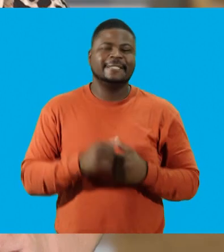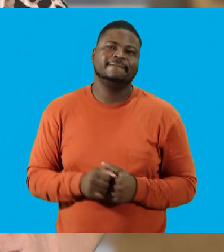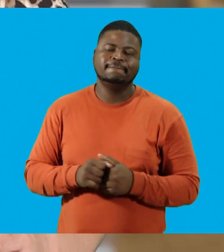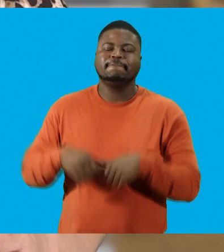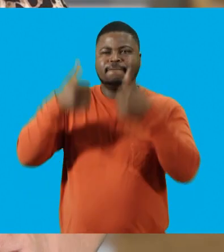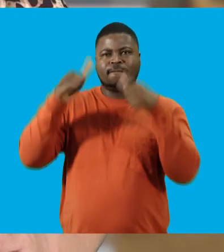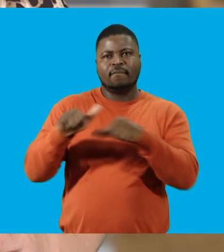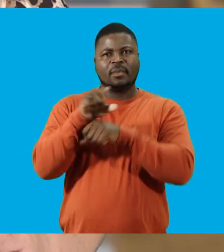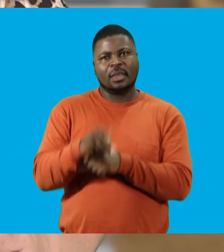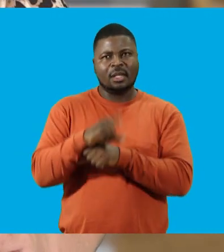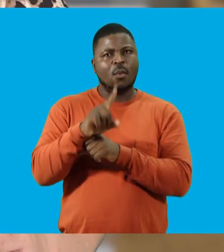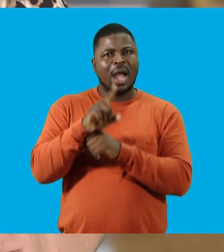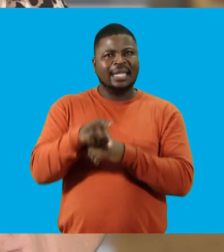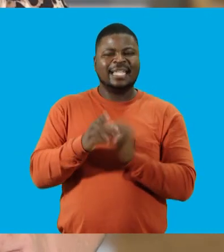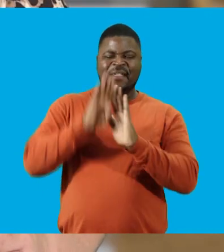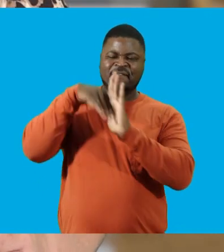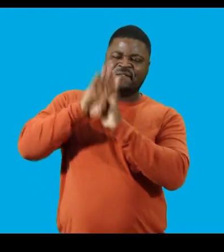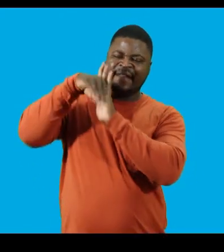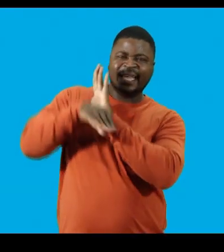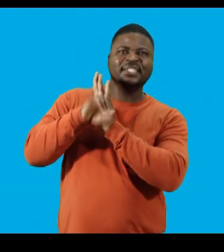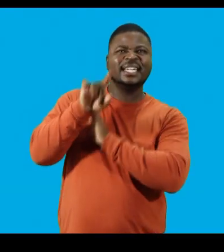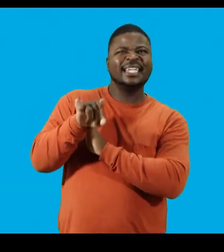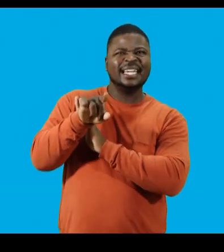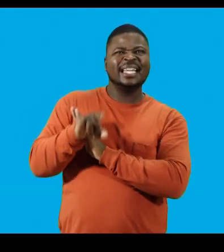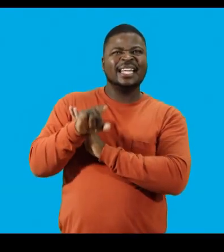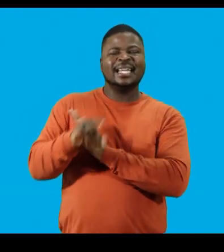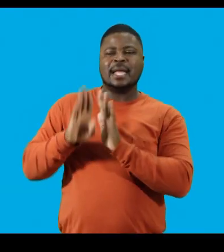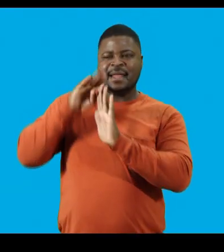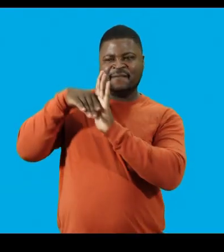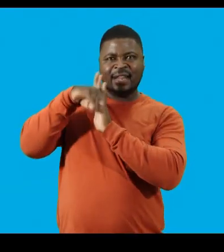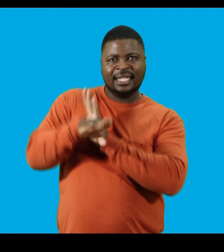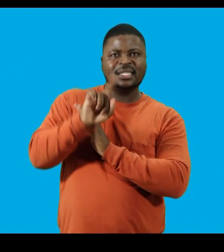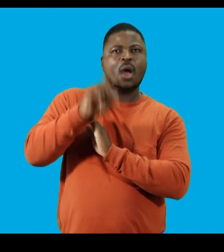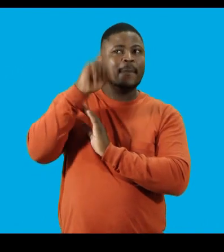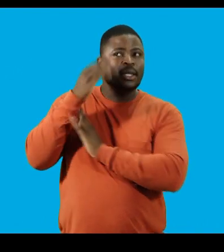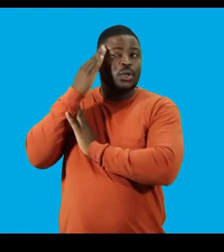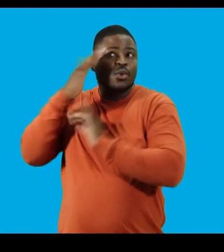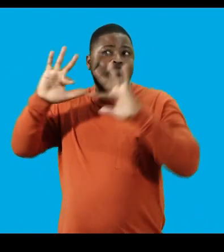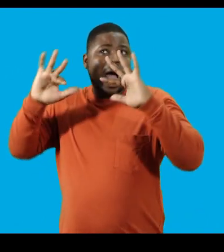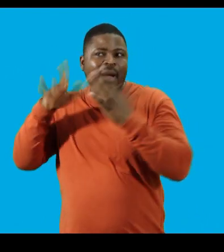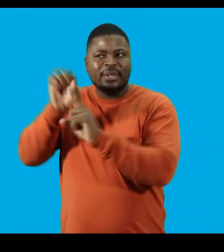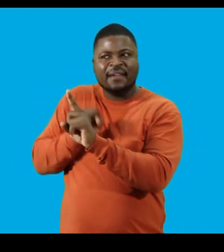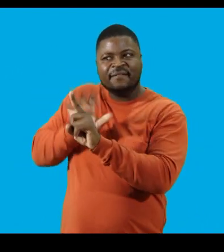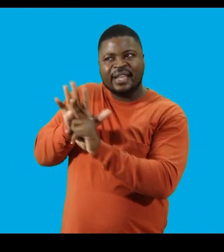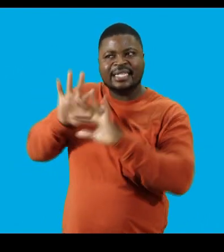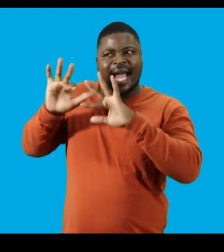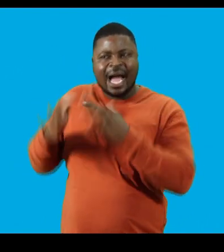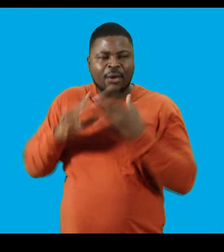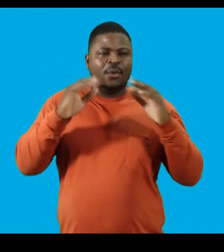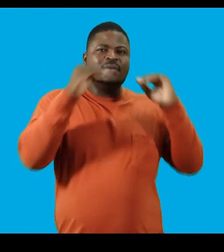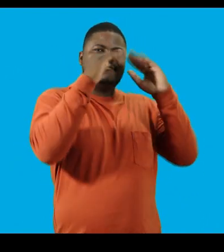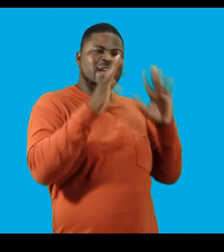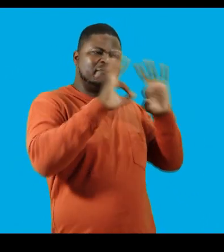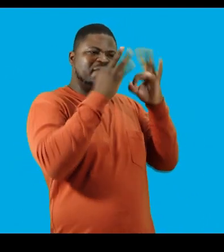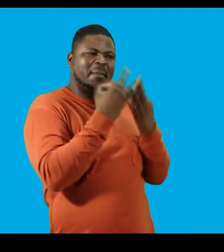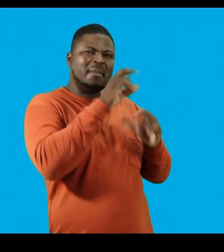Then when it comes to inflation, you need to know the influence on inflation on personal